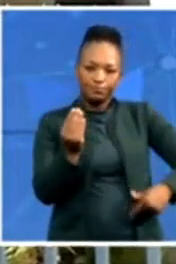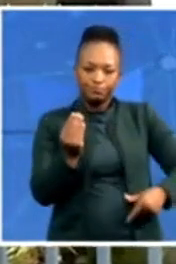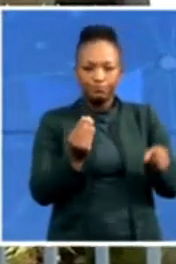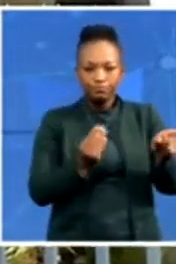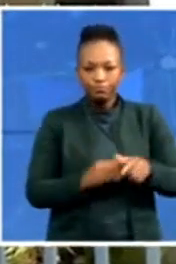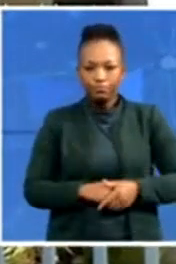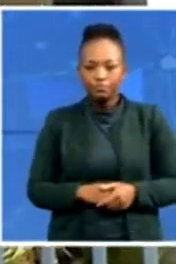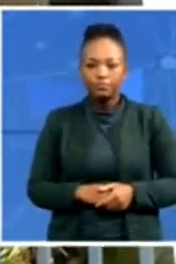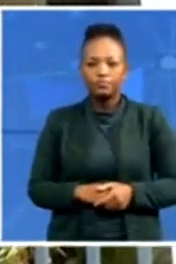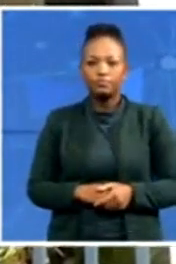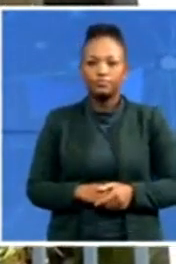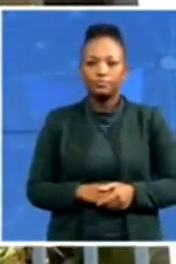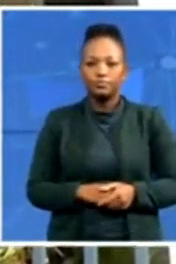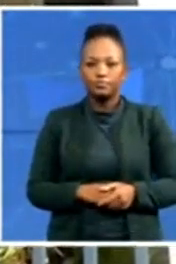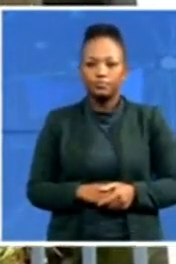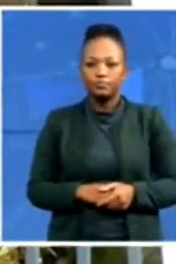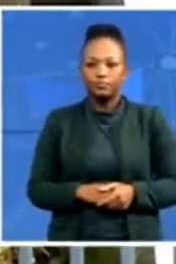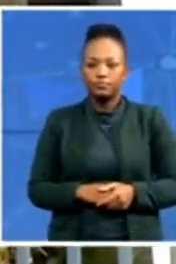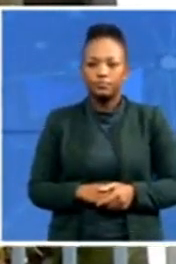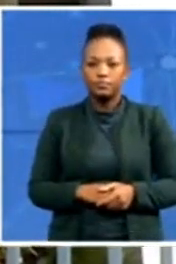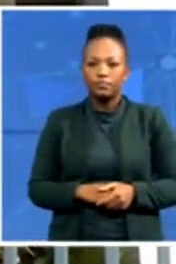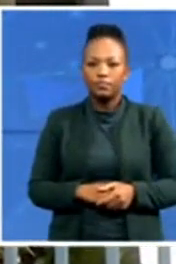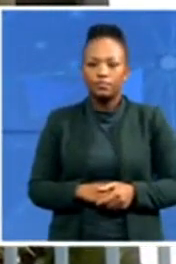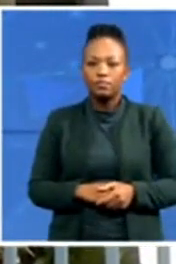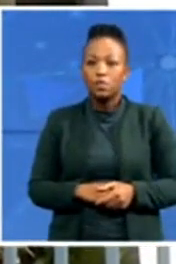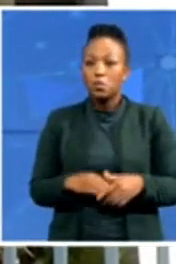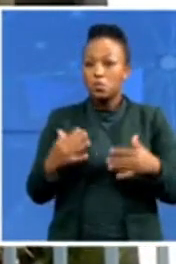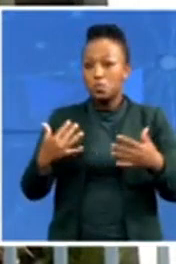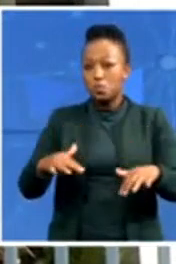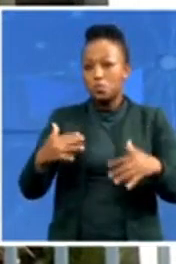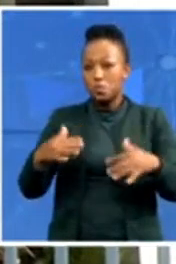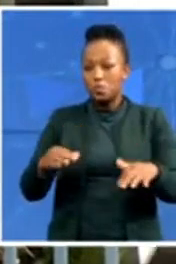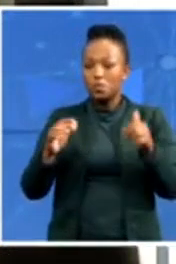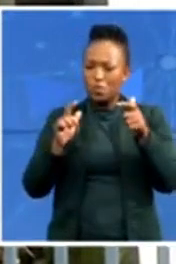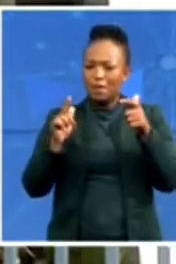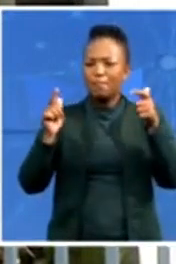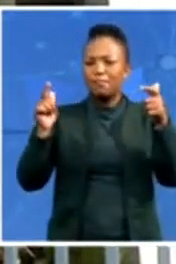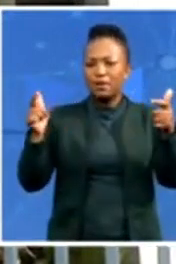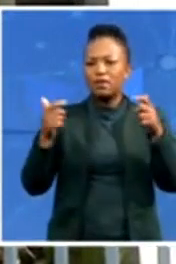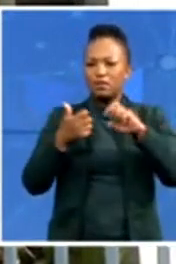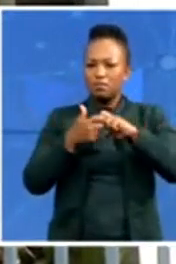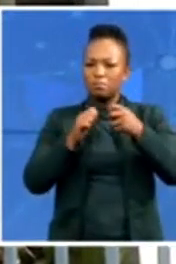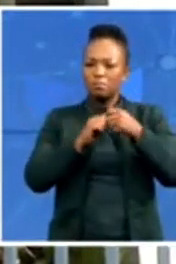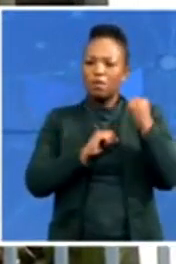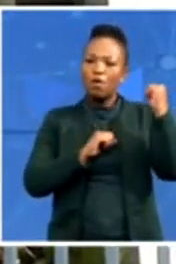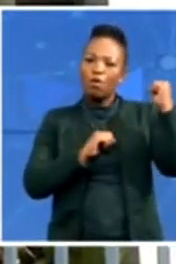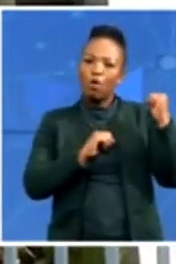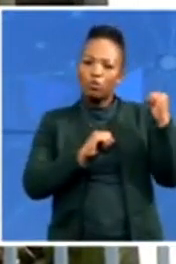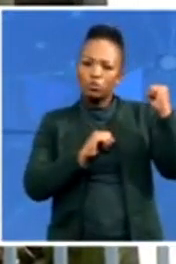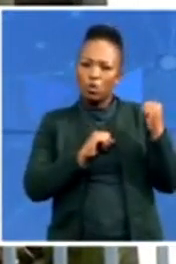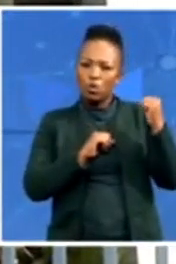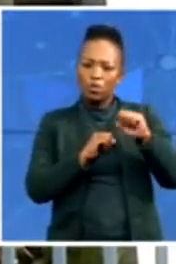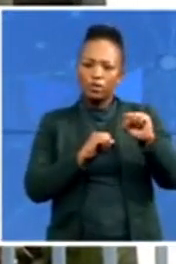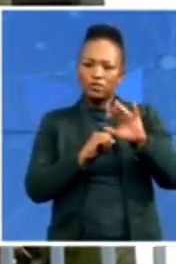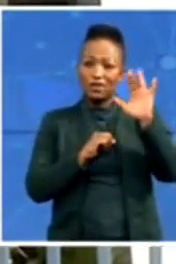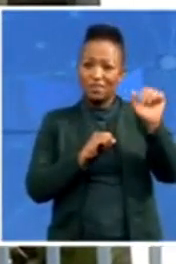This is a wider problem, of course, with the lottery in South Africa. No, definitely it is something that